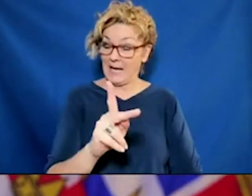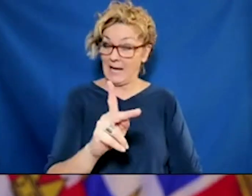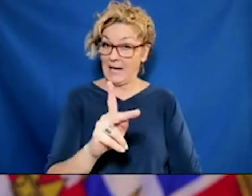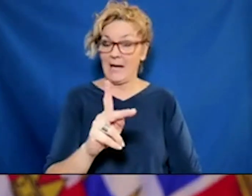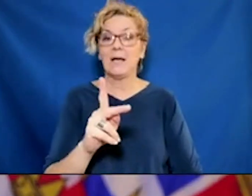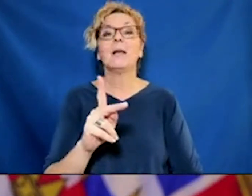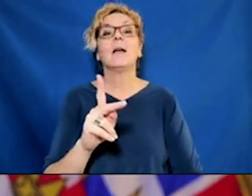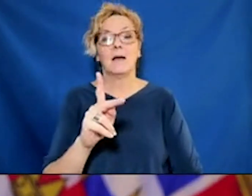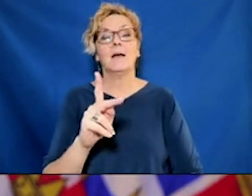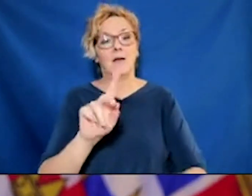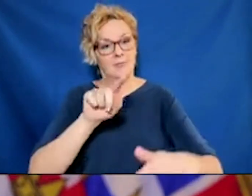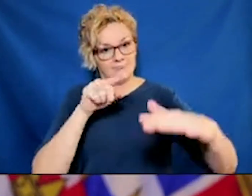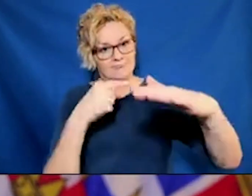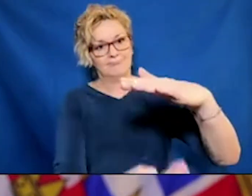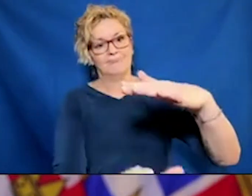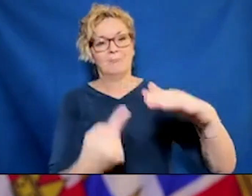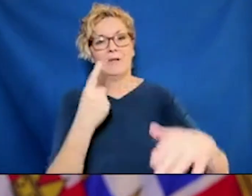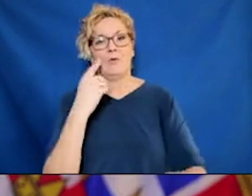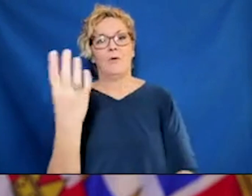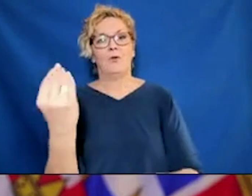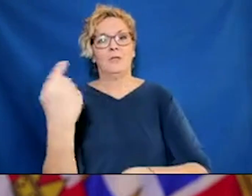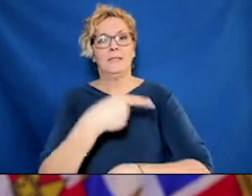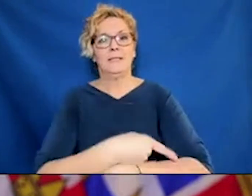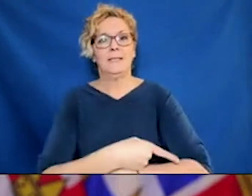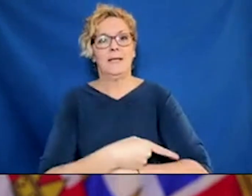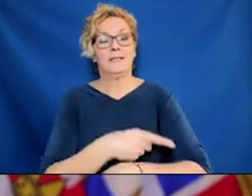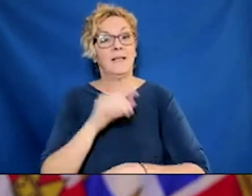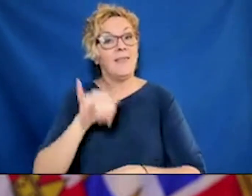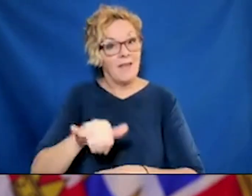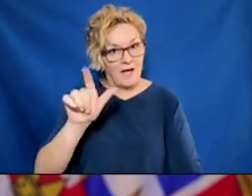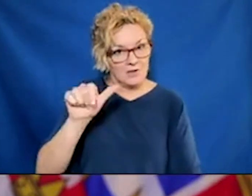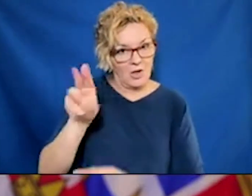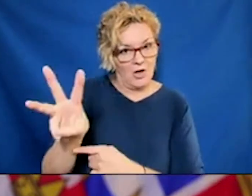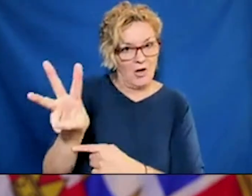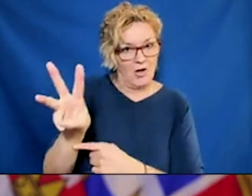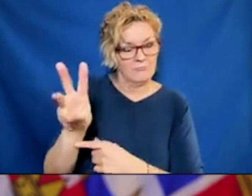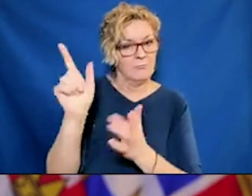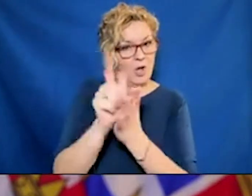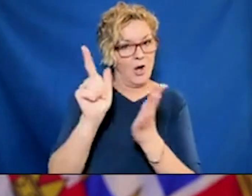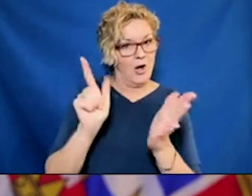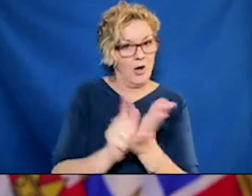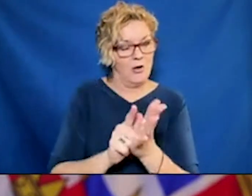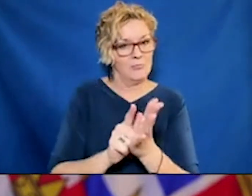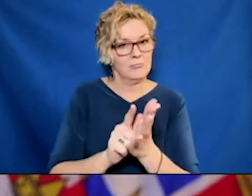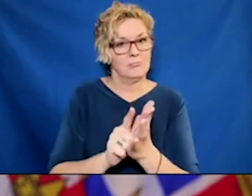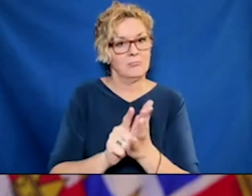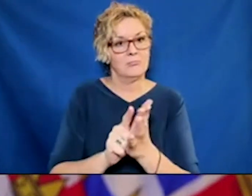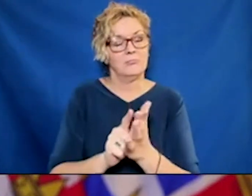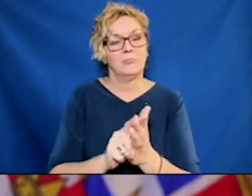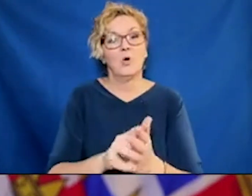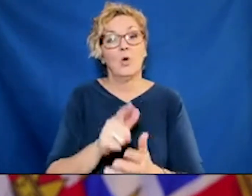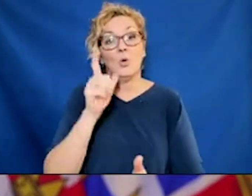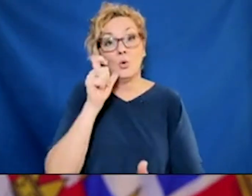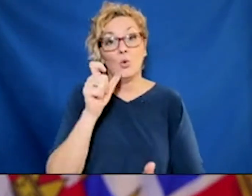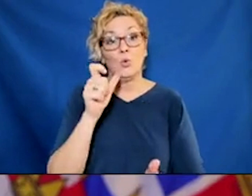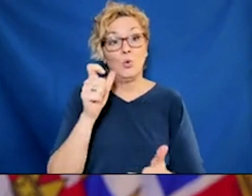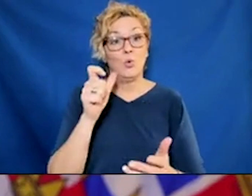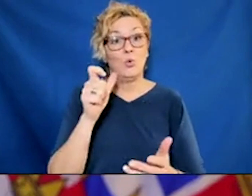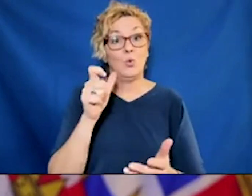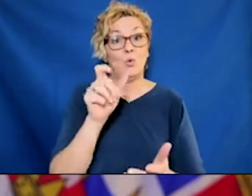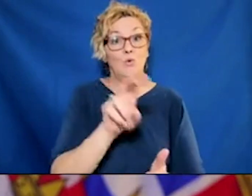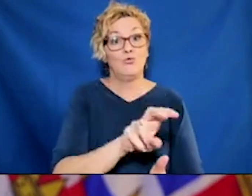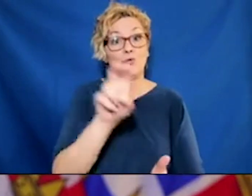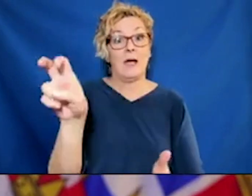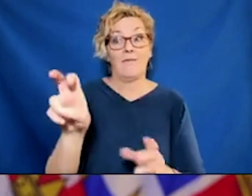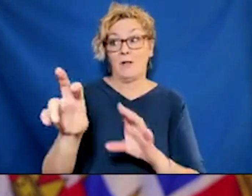people not travel except for essential reasons, even within BC and certainly interprovincially as well right now.